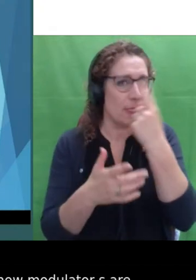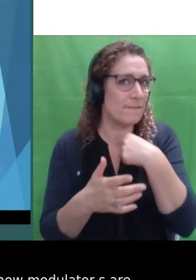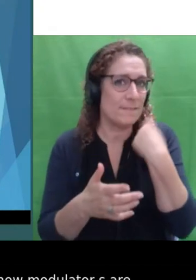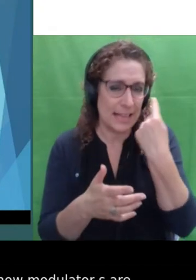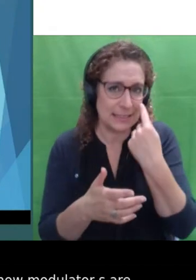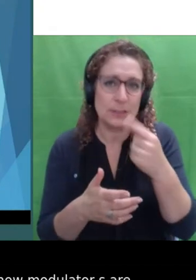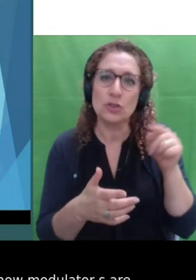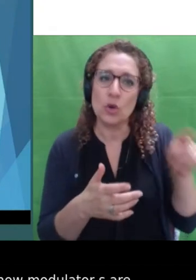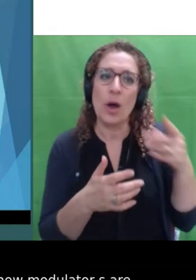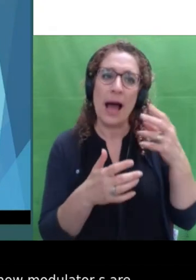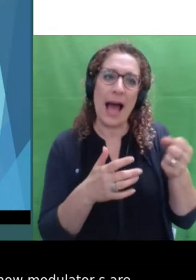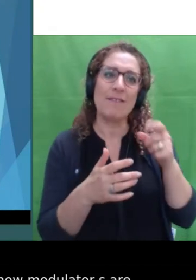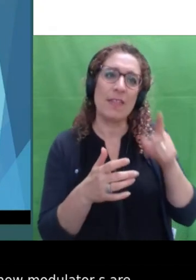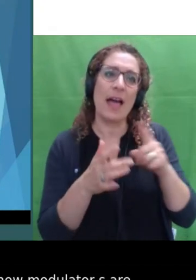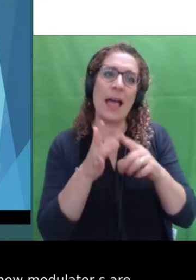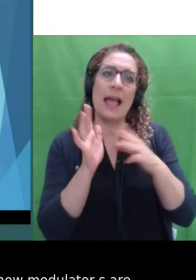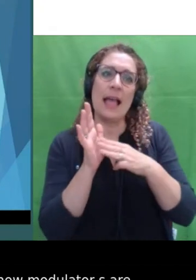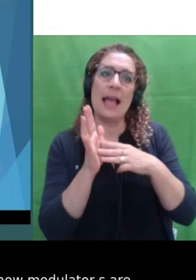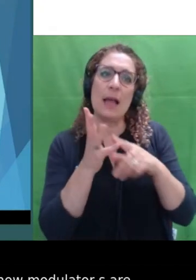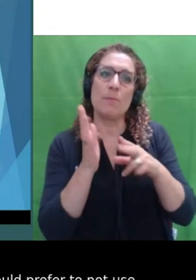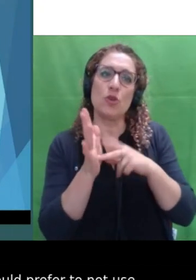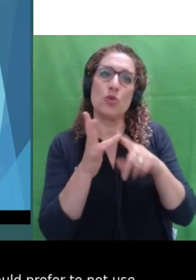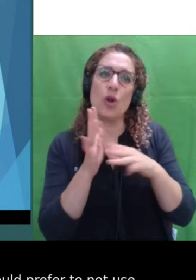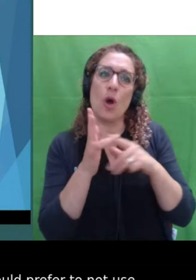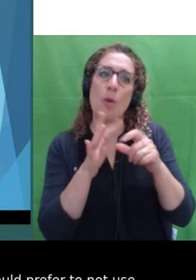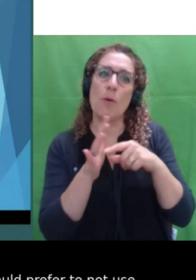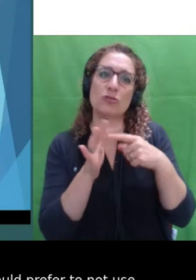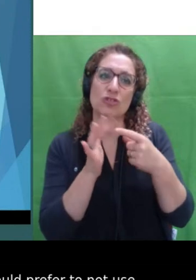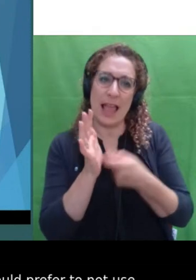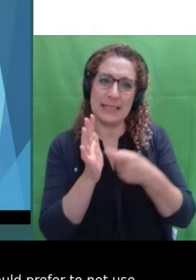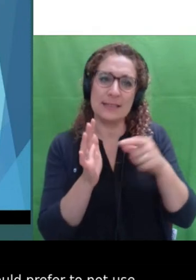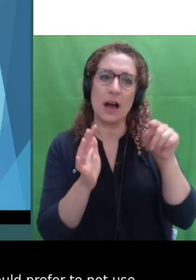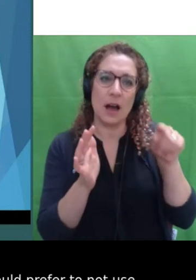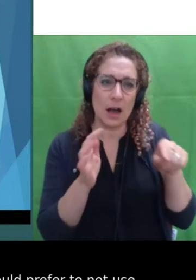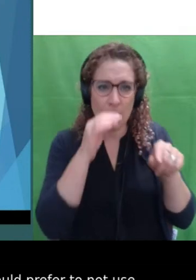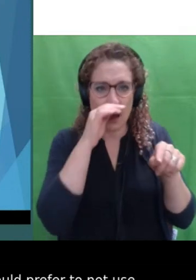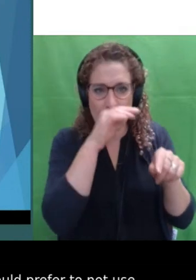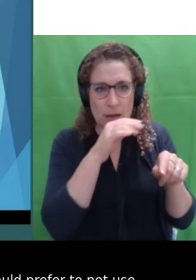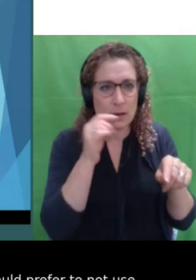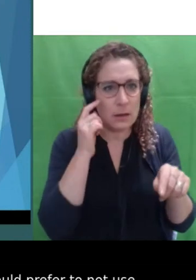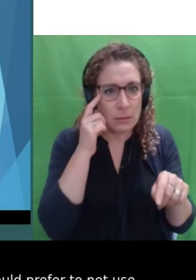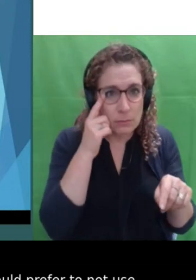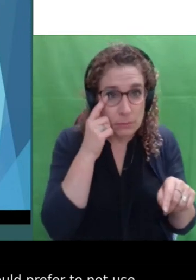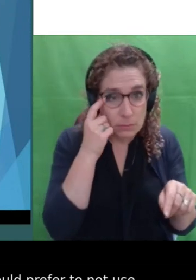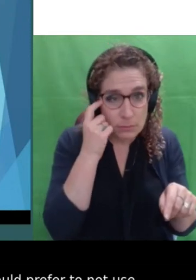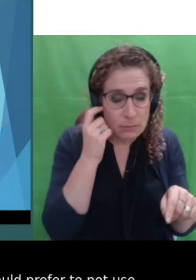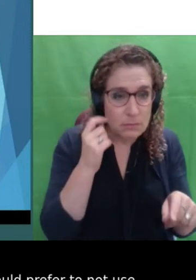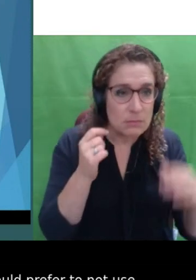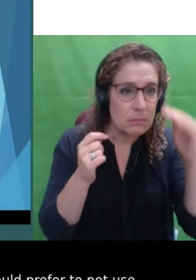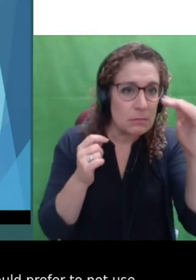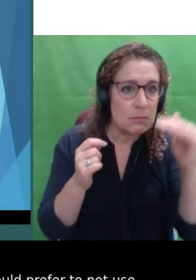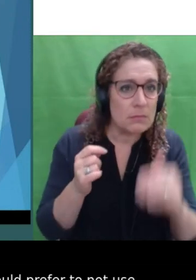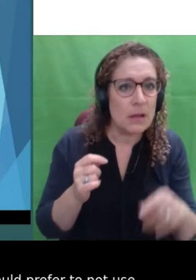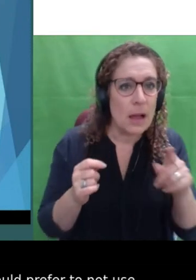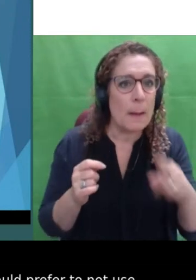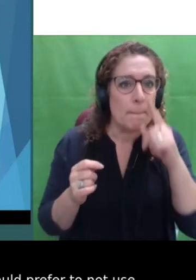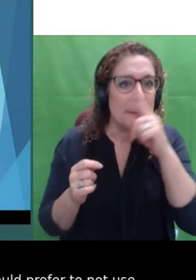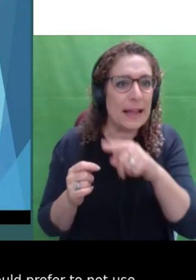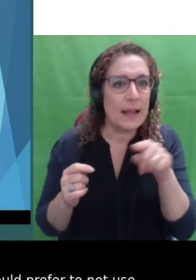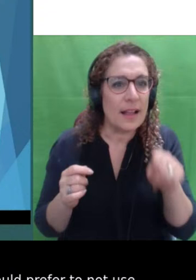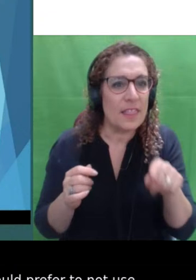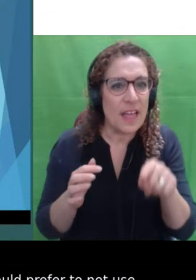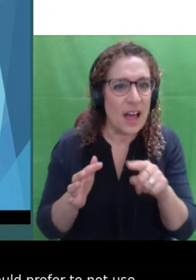an immunomodulator so tacrylimus is protopic pincrelimus is elladell perhaps elladell for children and